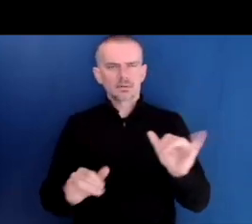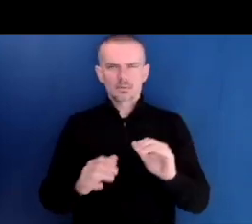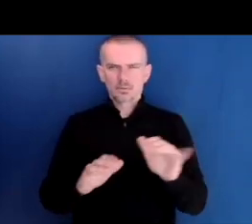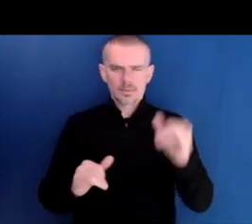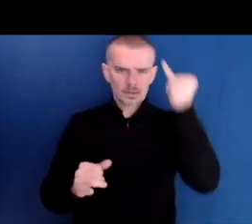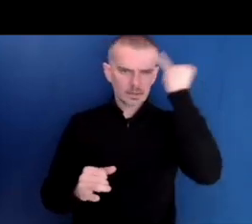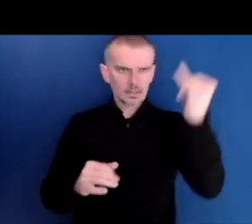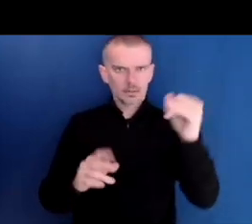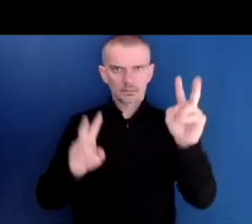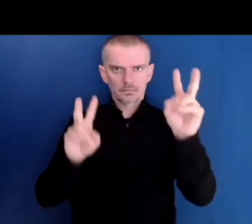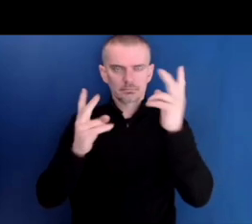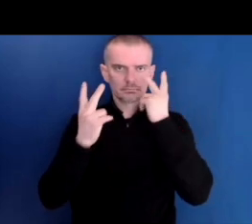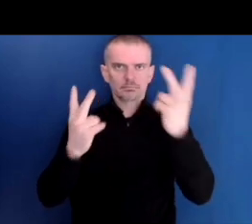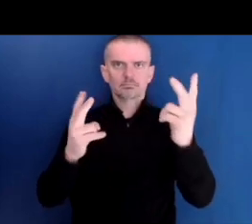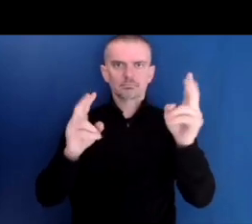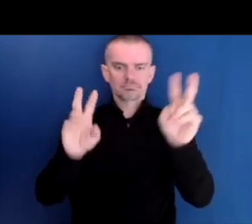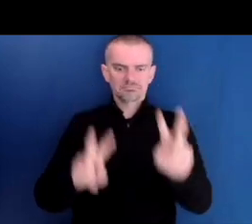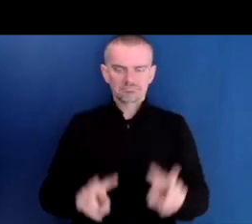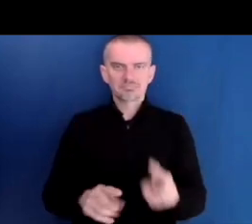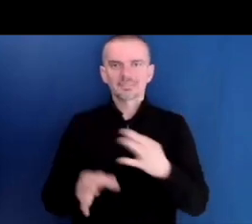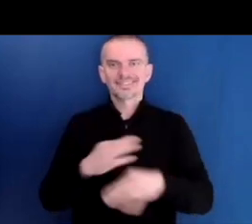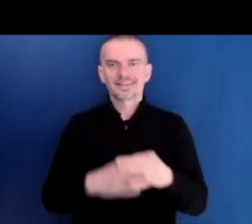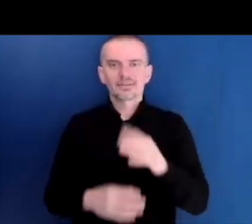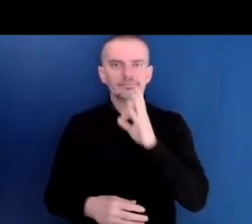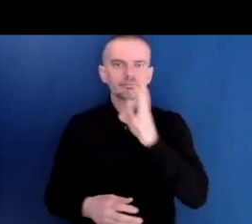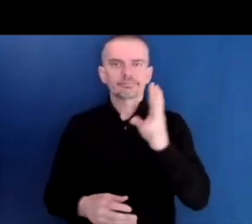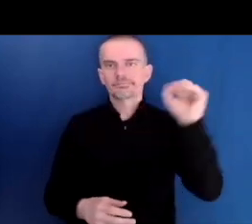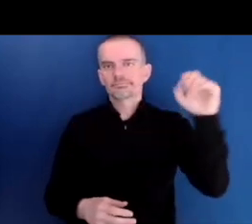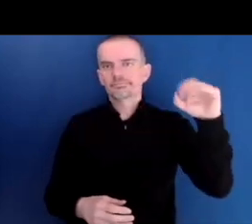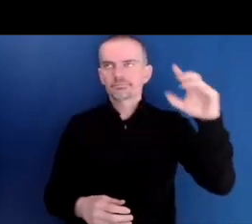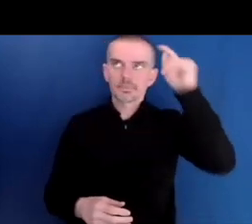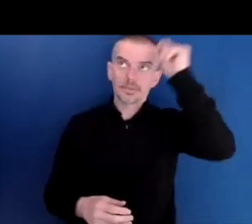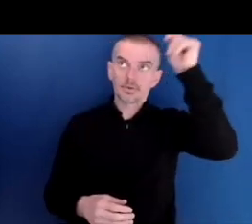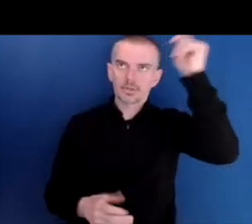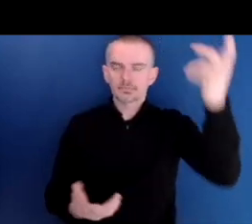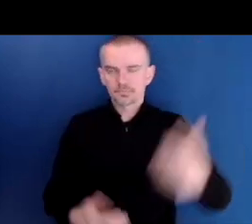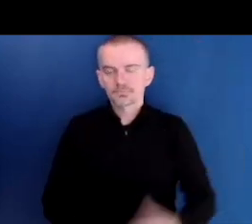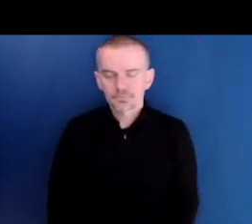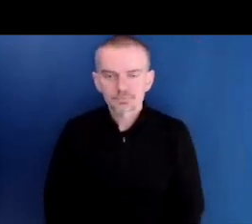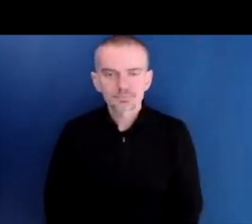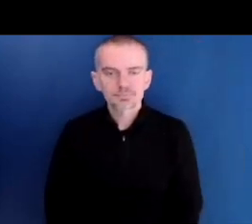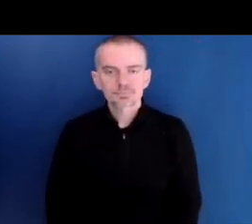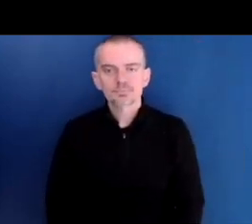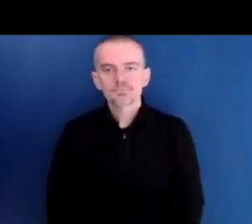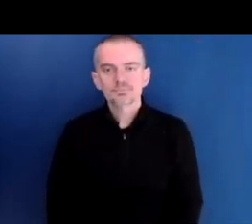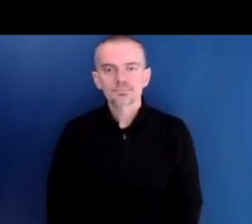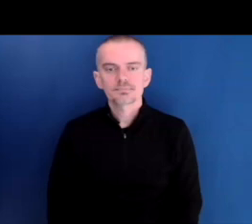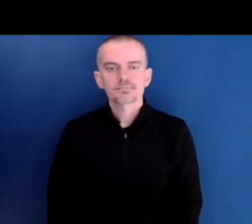about, rather than having it all in this theoretical realm. So let me share my screen.